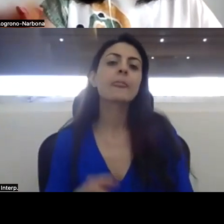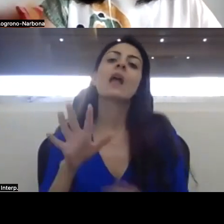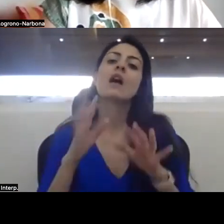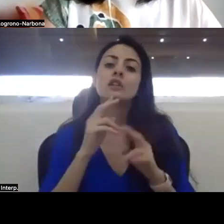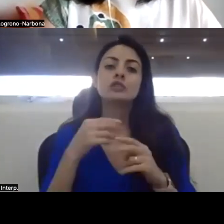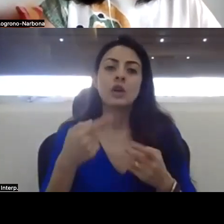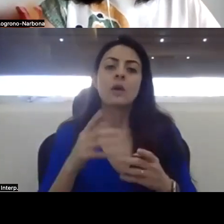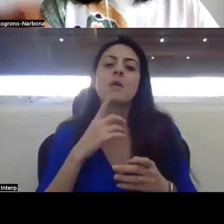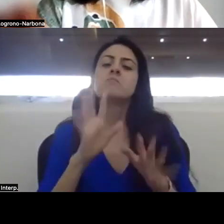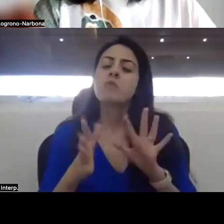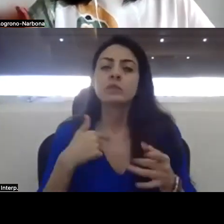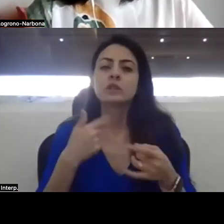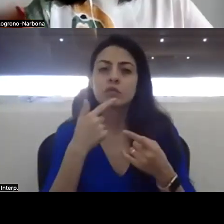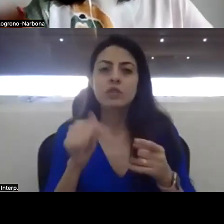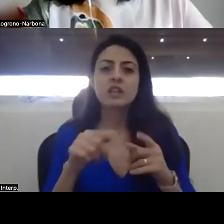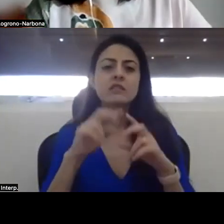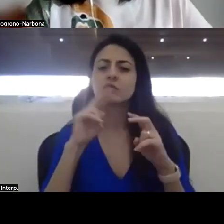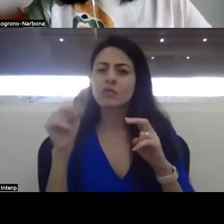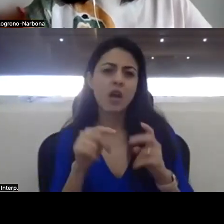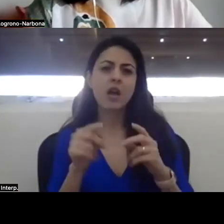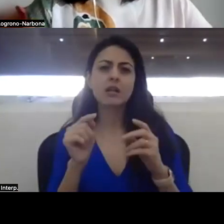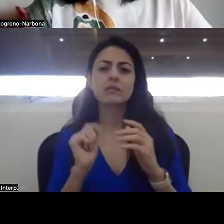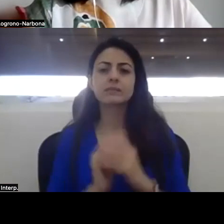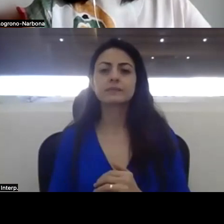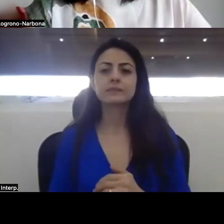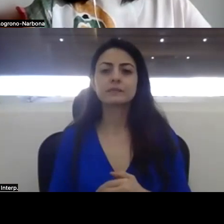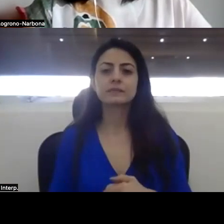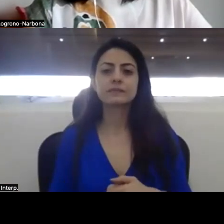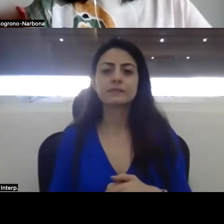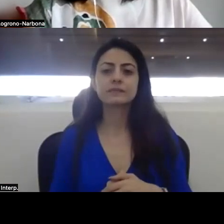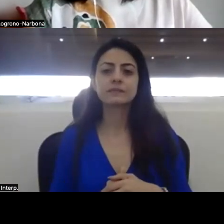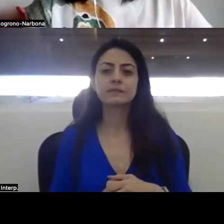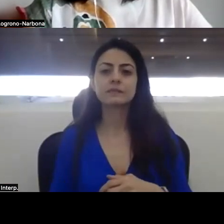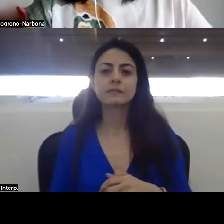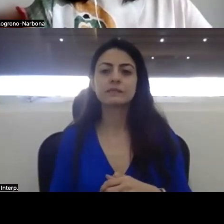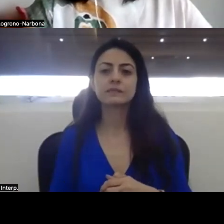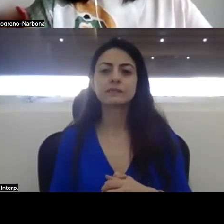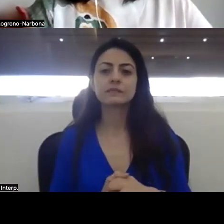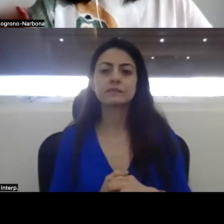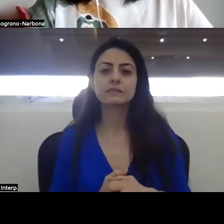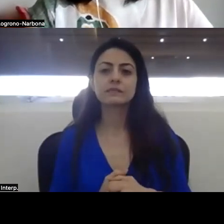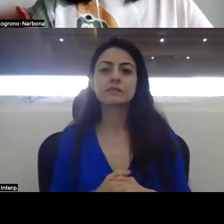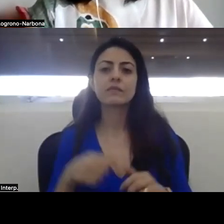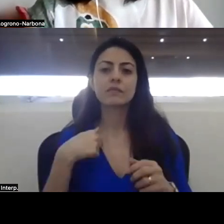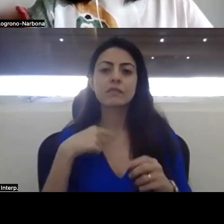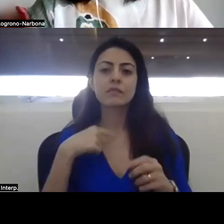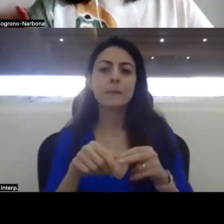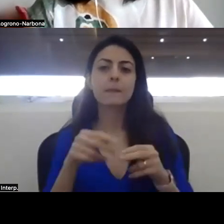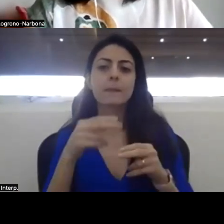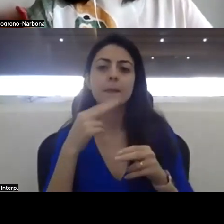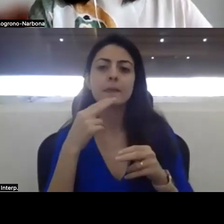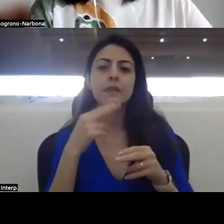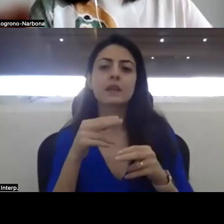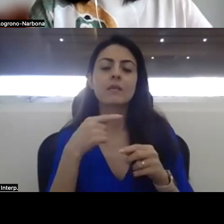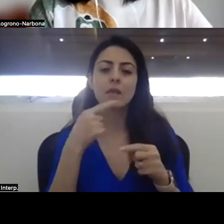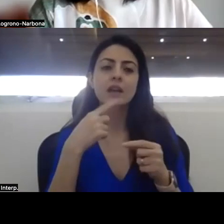mean, first of all, then Luca, let me then put that question out there. So the second question